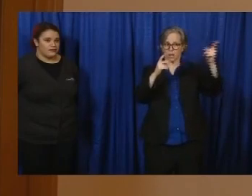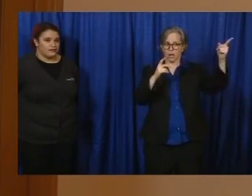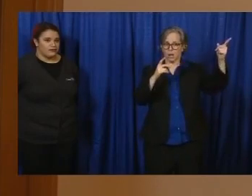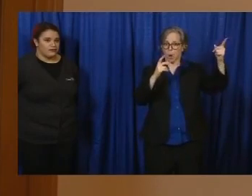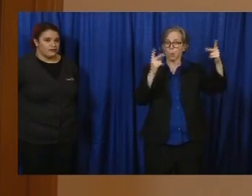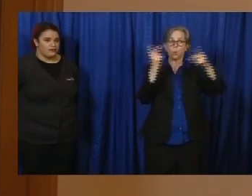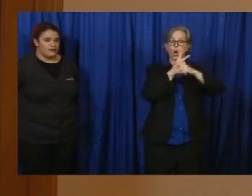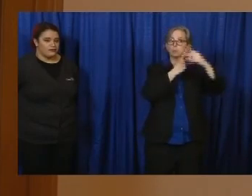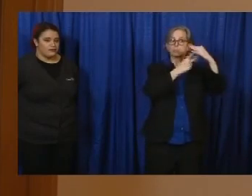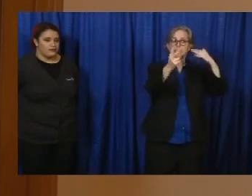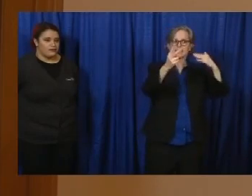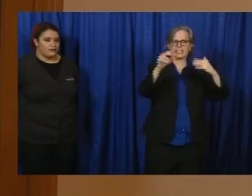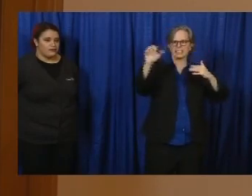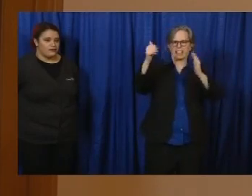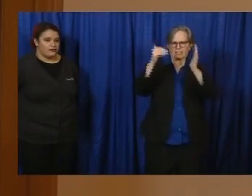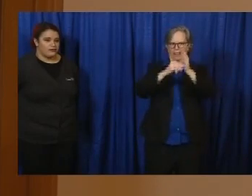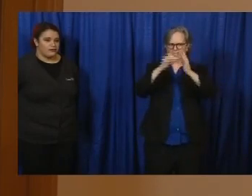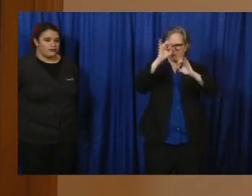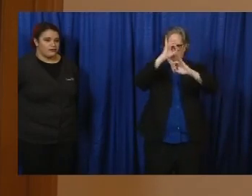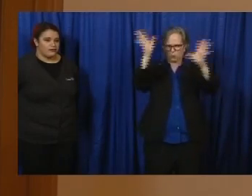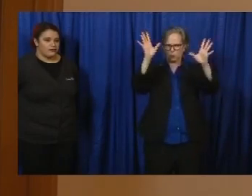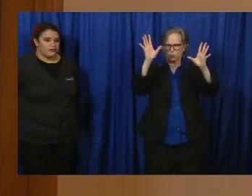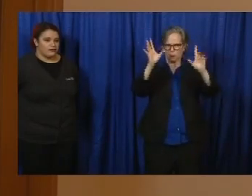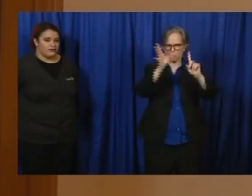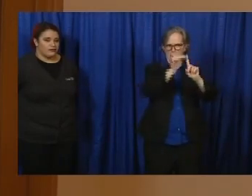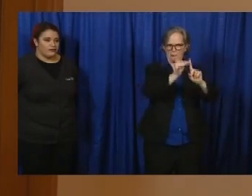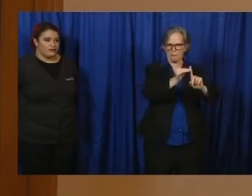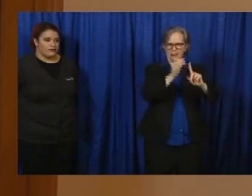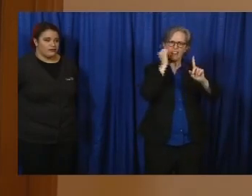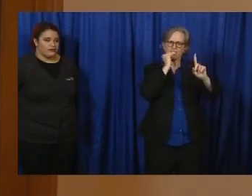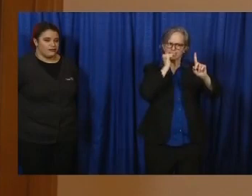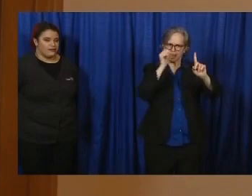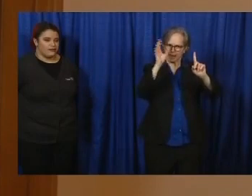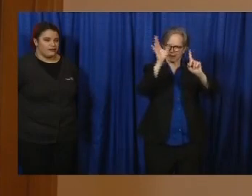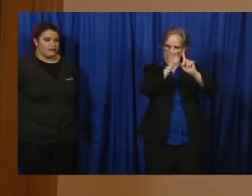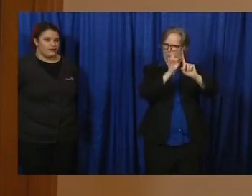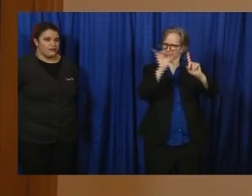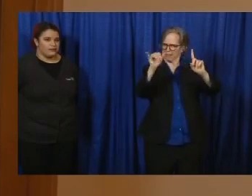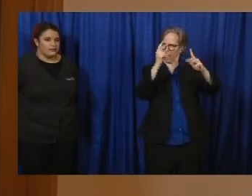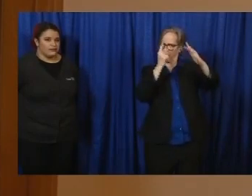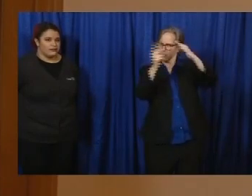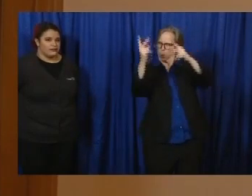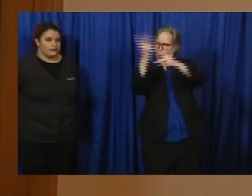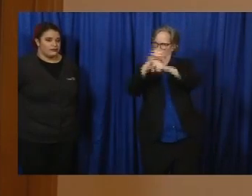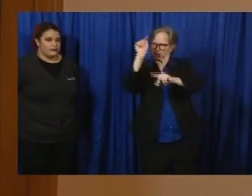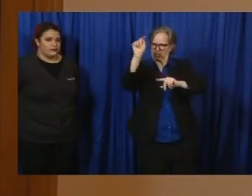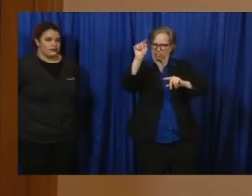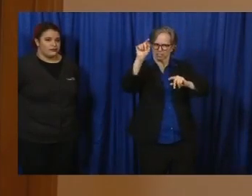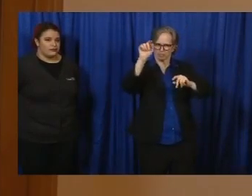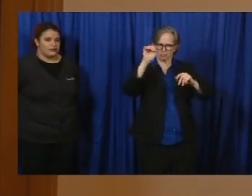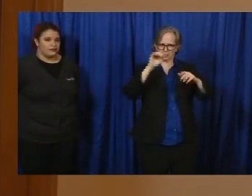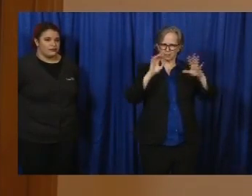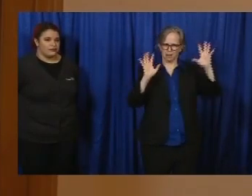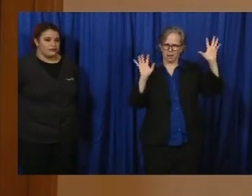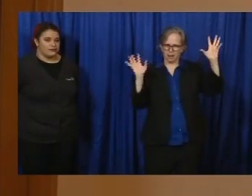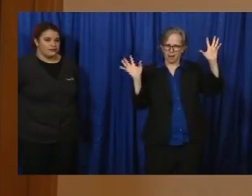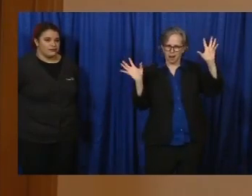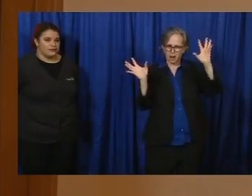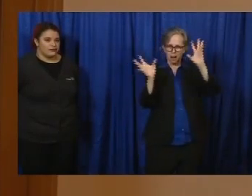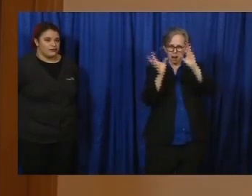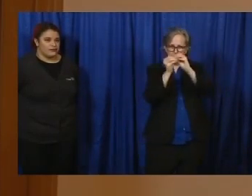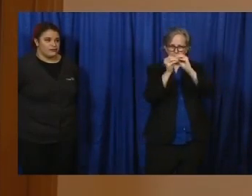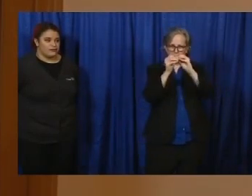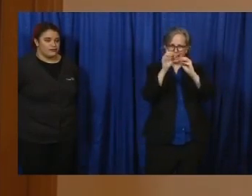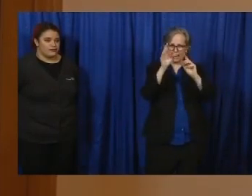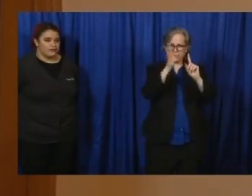cases per day. Remember that only about 20% or so of those cases, ours are higher right now because our